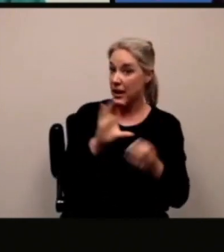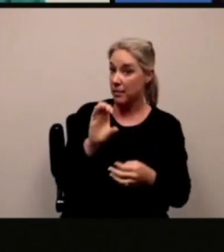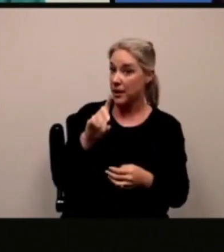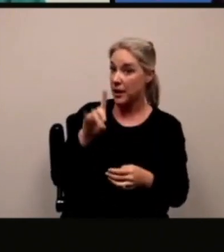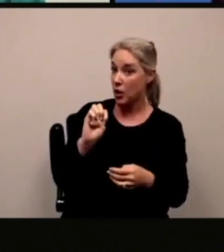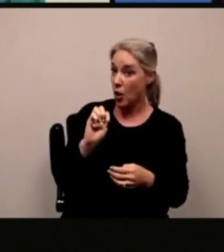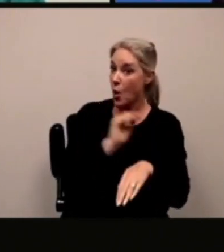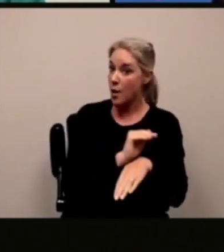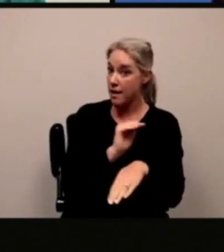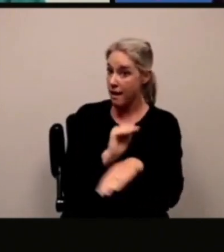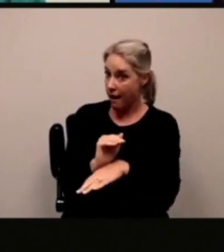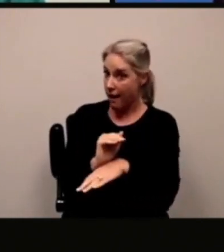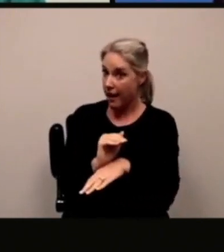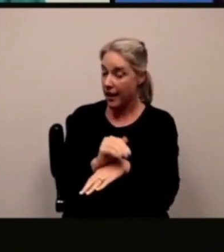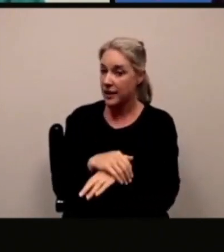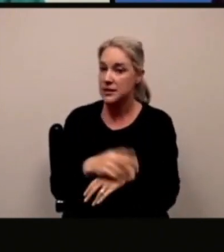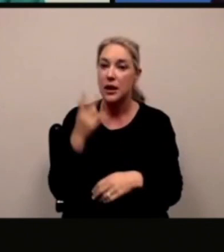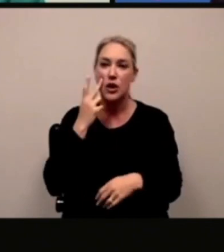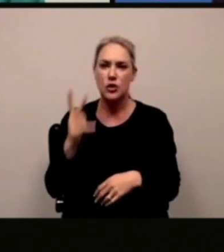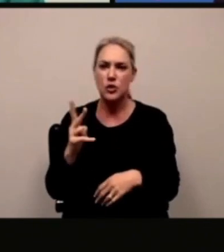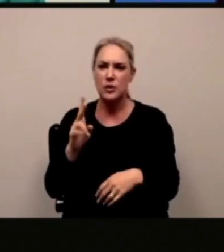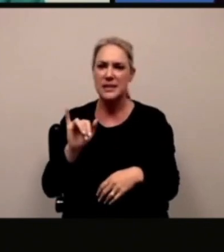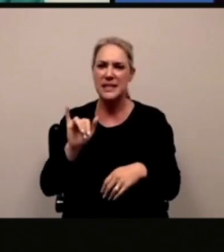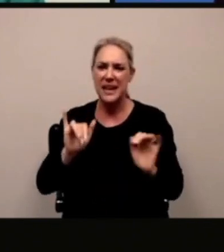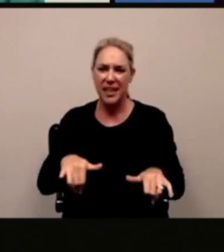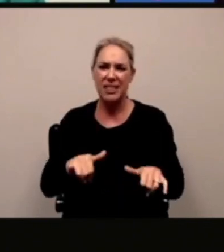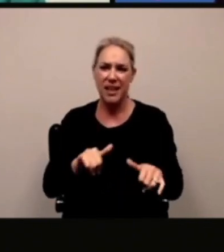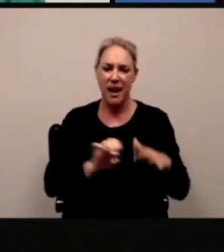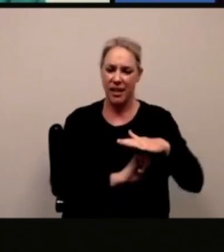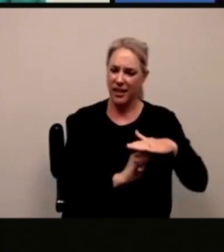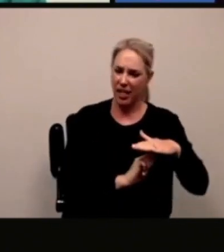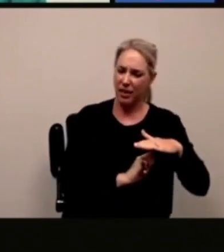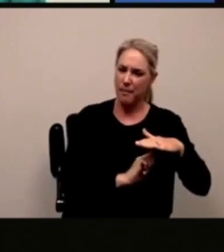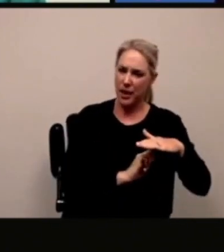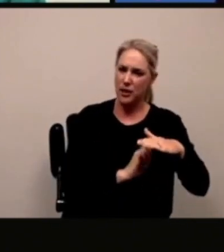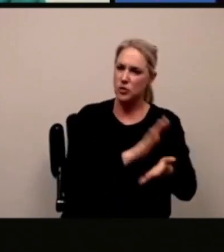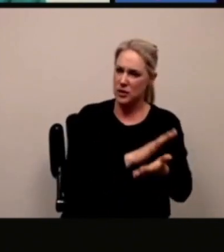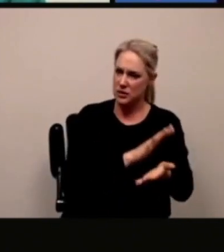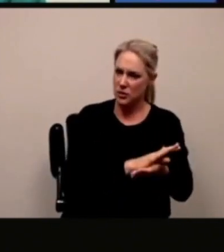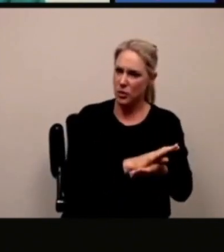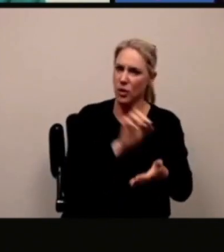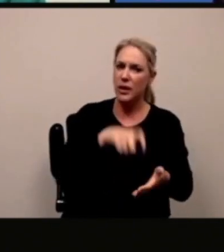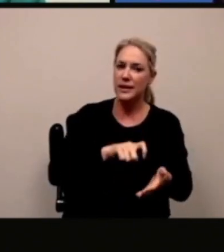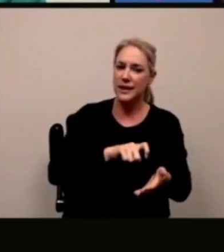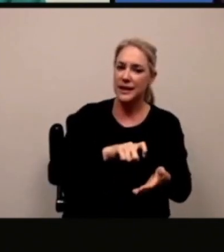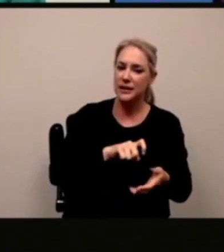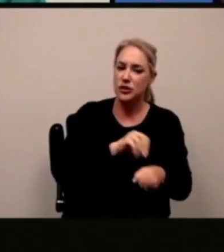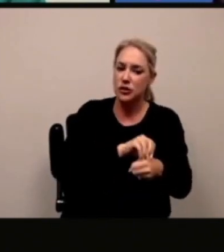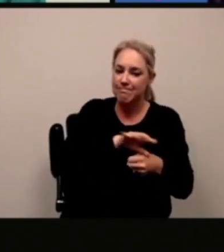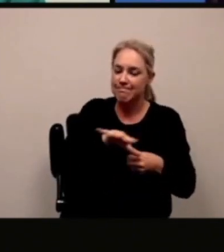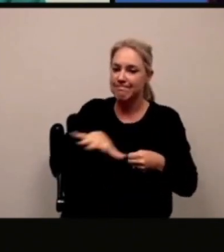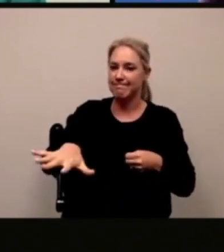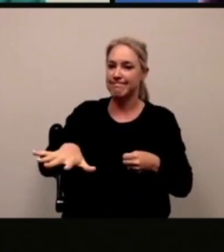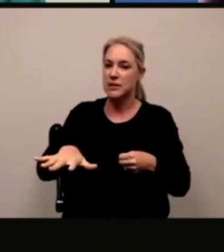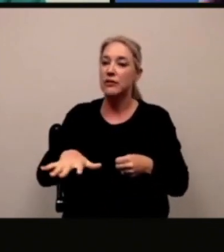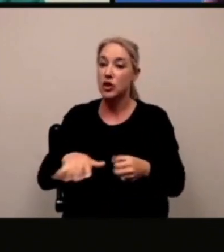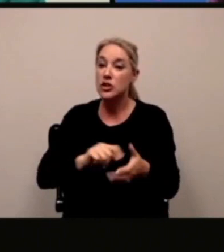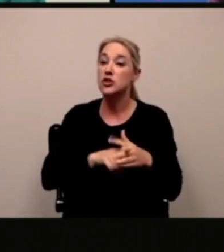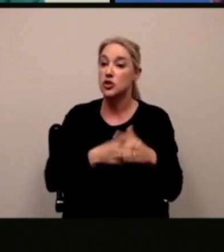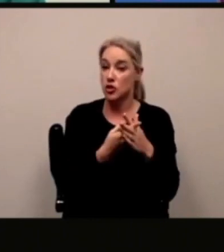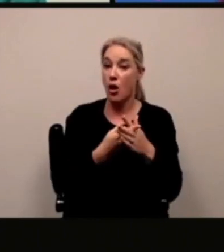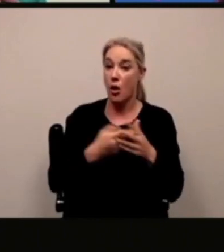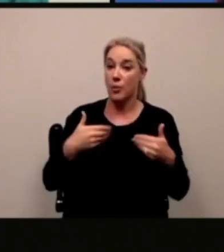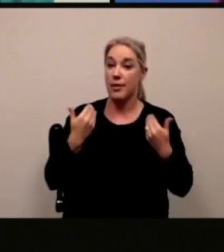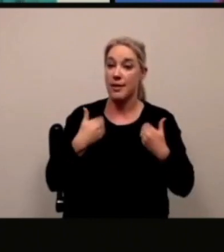just to see what this looks like in the elementary level and to see that this is something that needs to happen at a very young age.